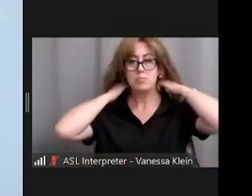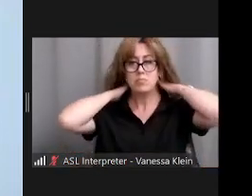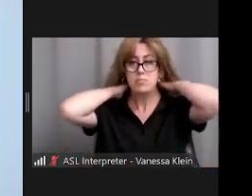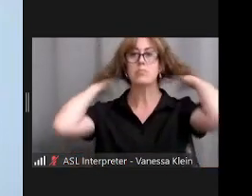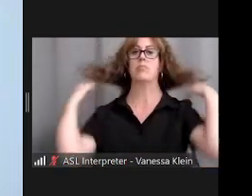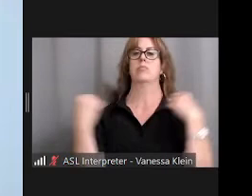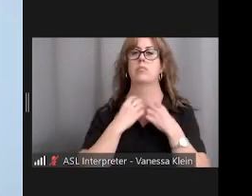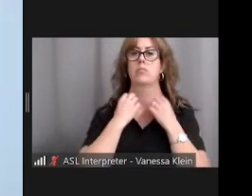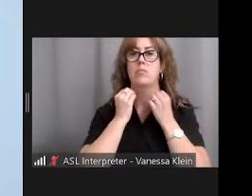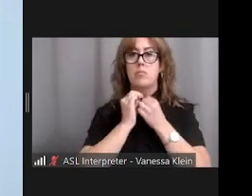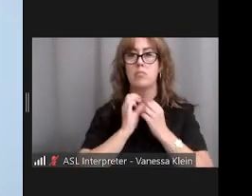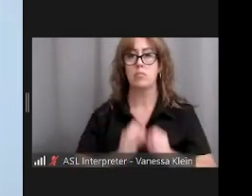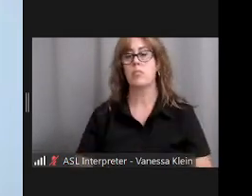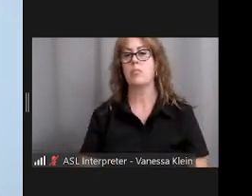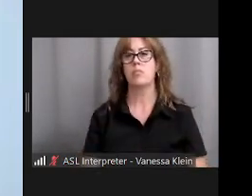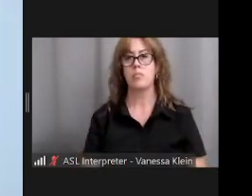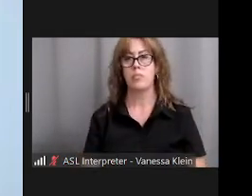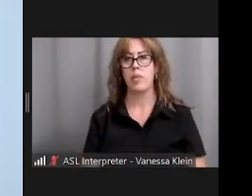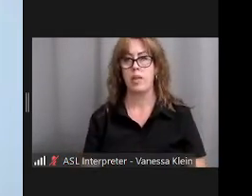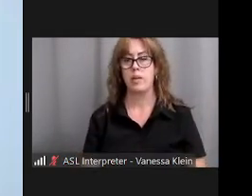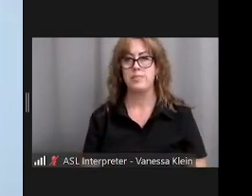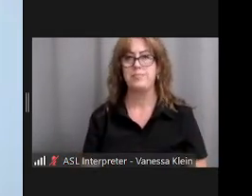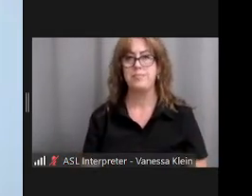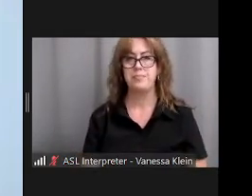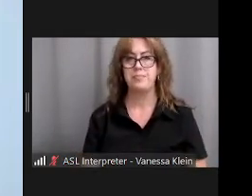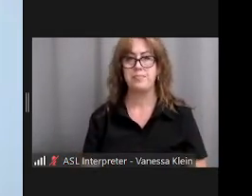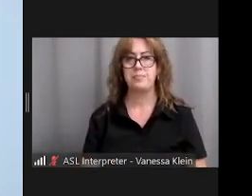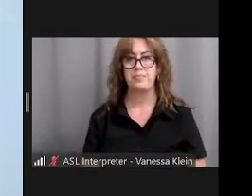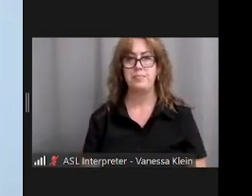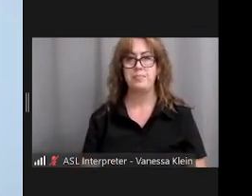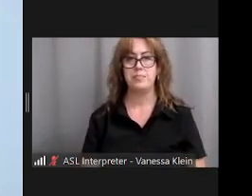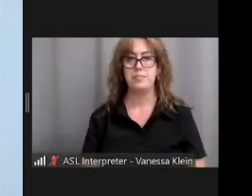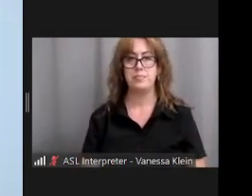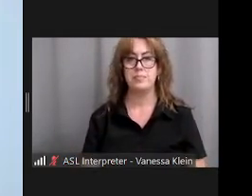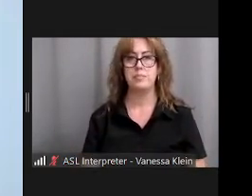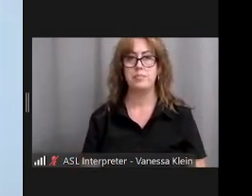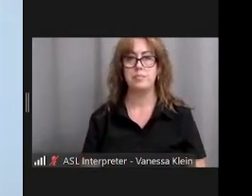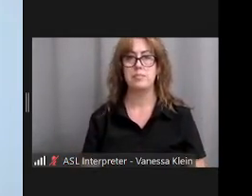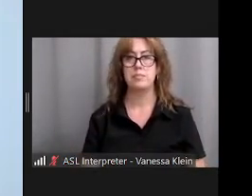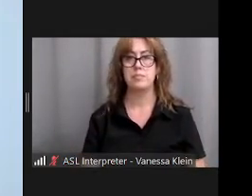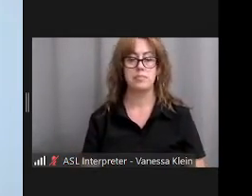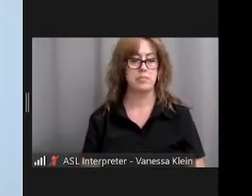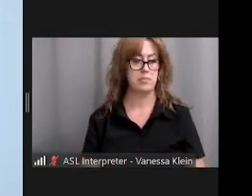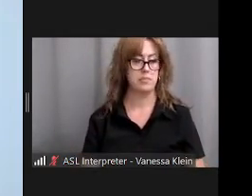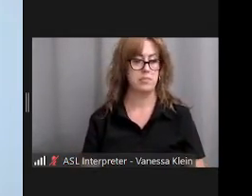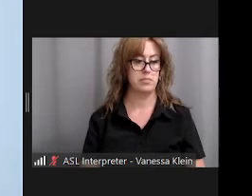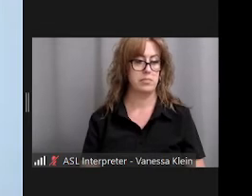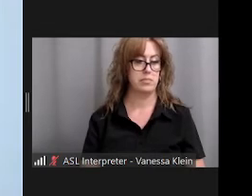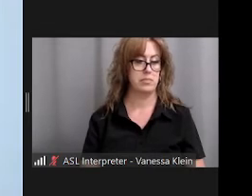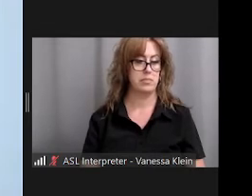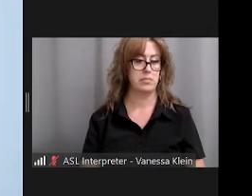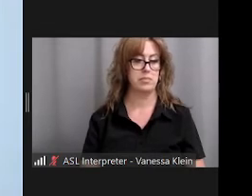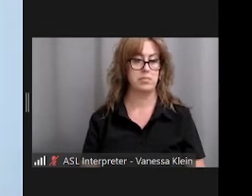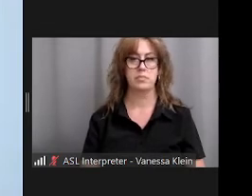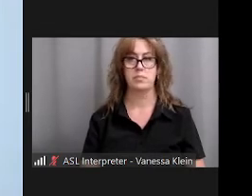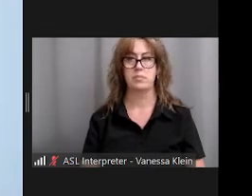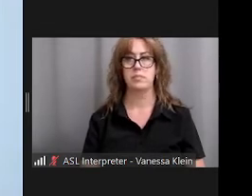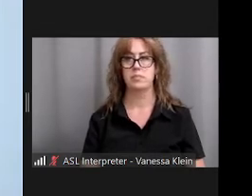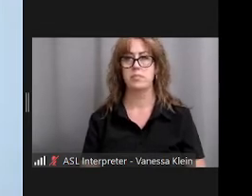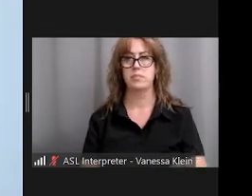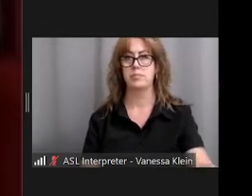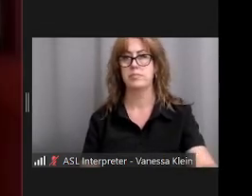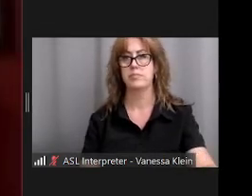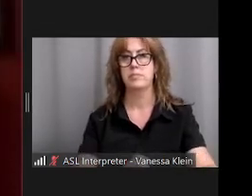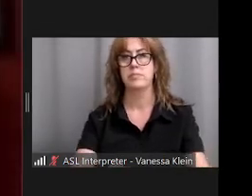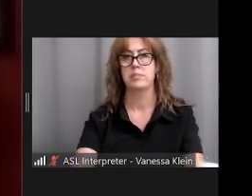vedados durante 30 años, durante los años de la dictadura, ¿no? el festival ahora tiene casi 30